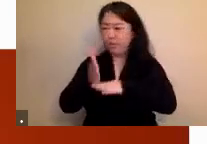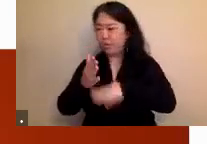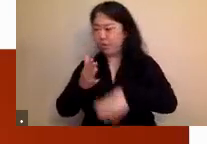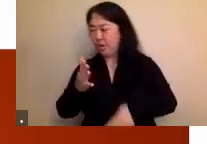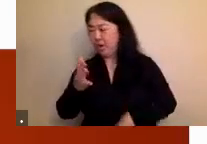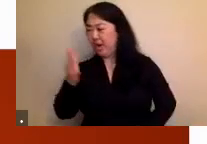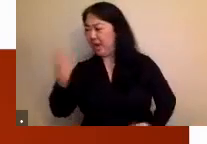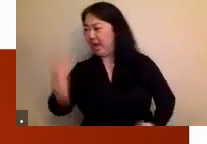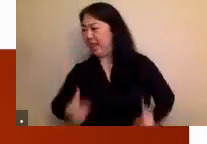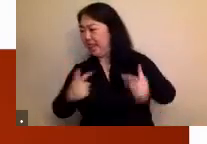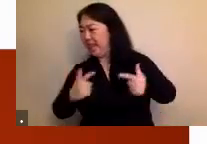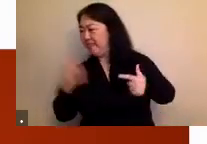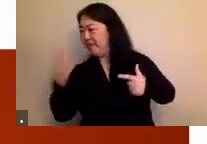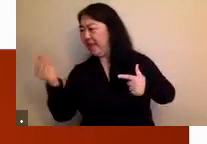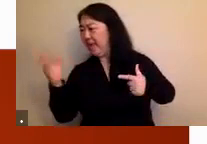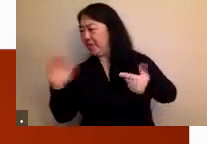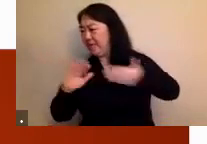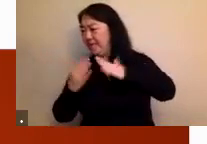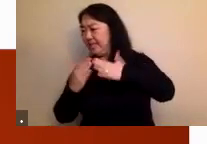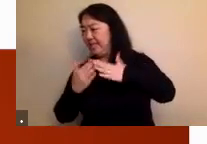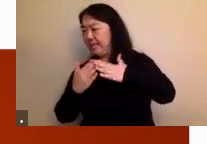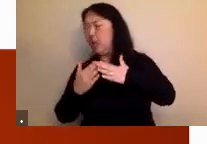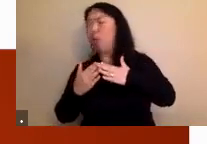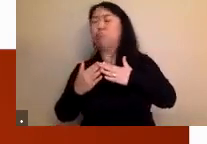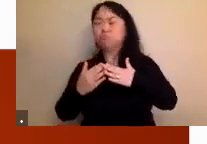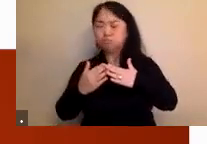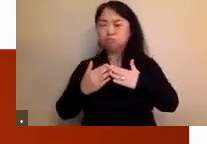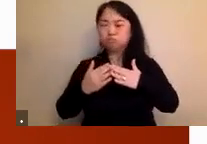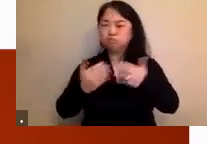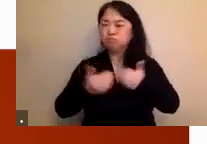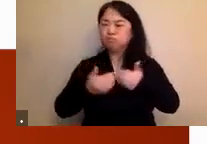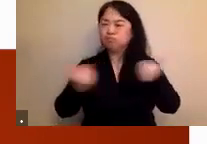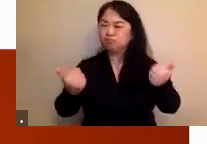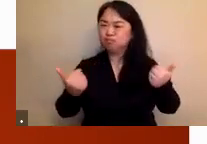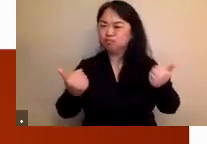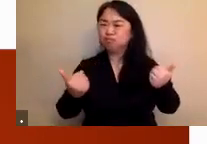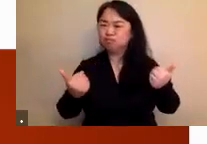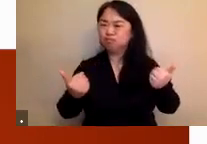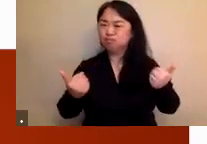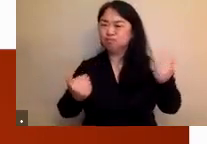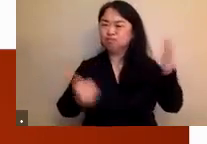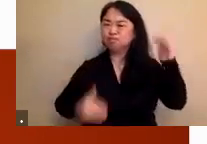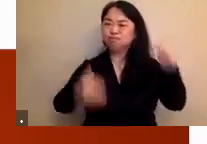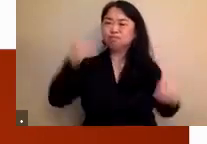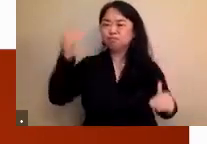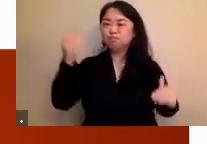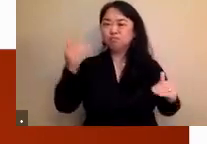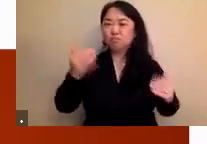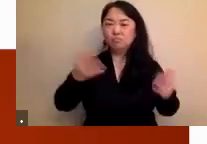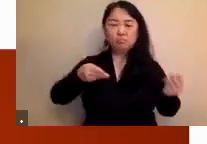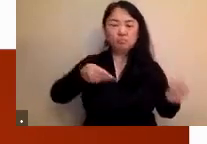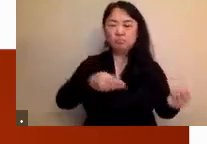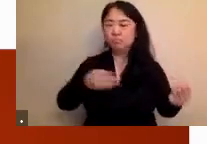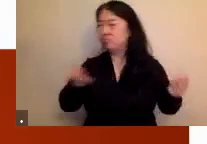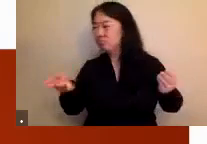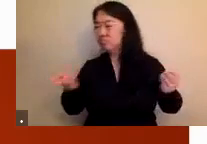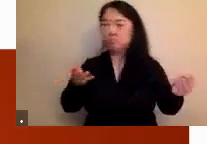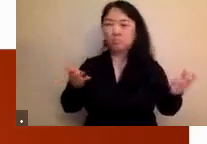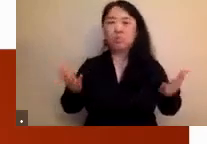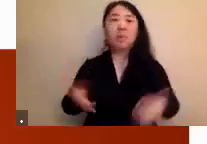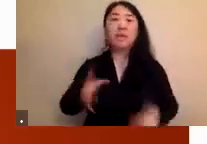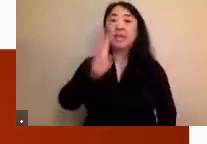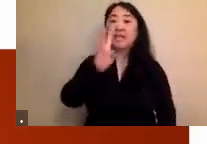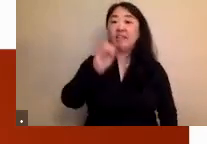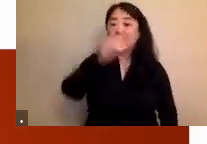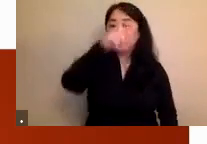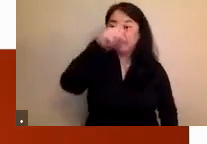people live outside of the cities, there's a disparate impact in terms of what's going in there. 70% of